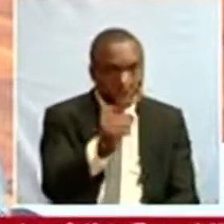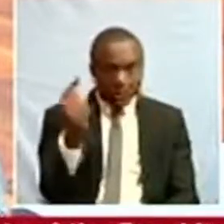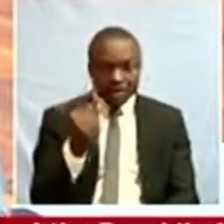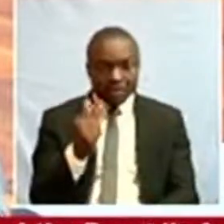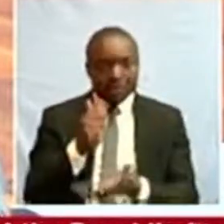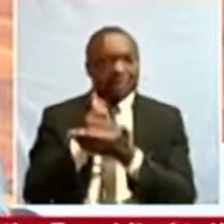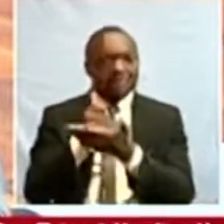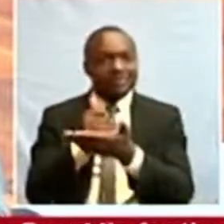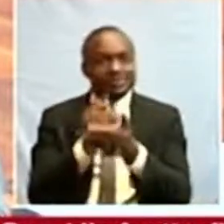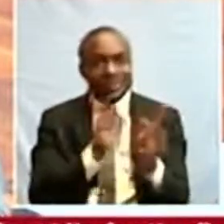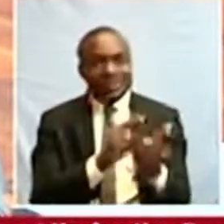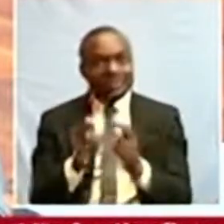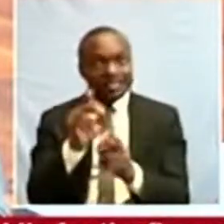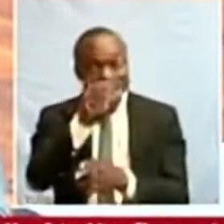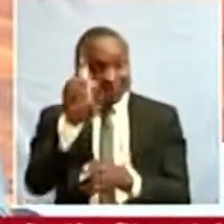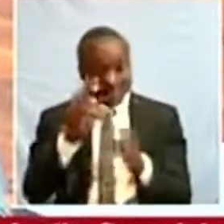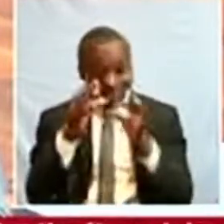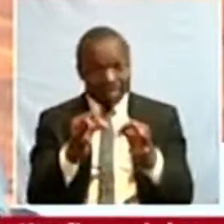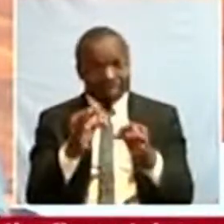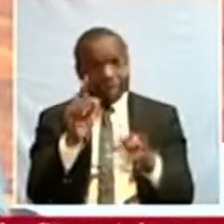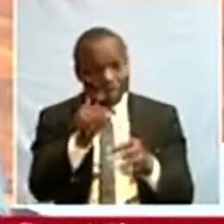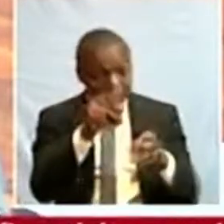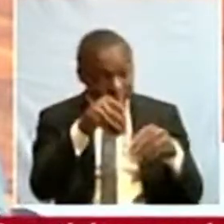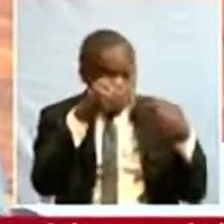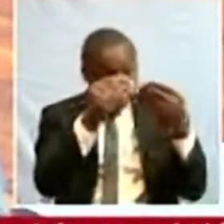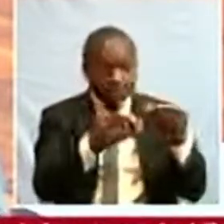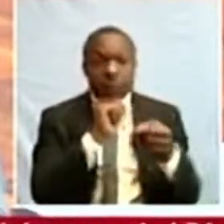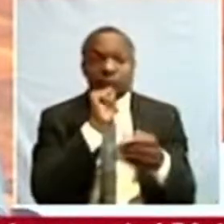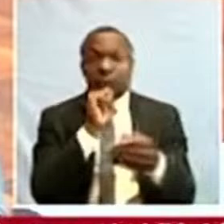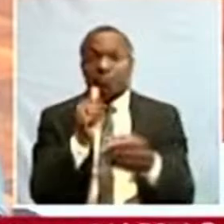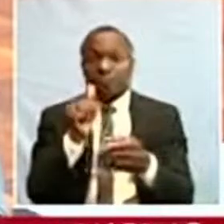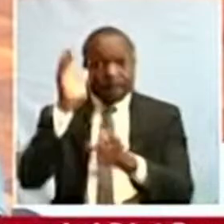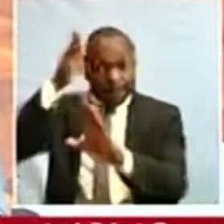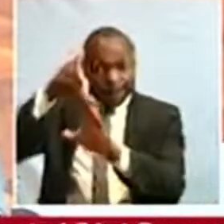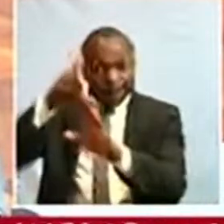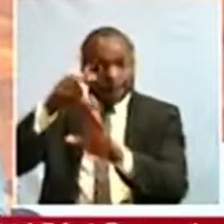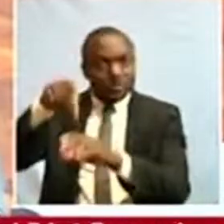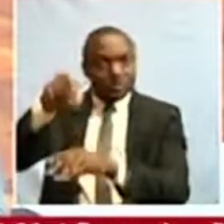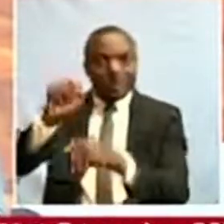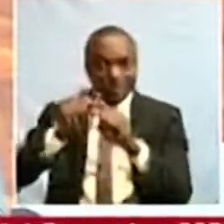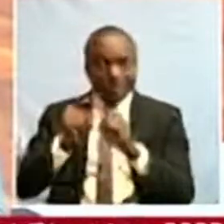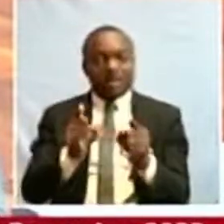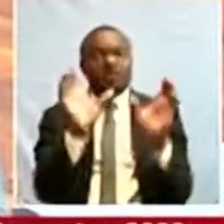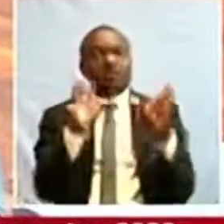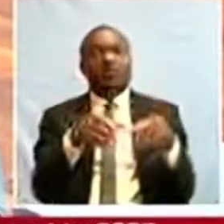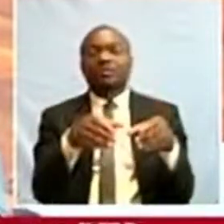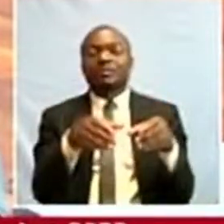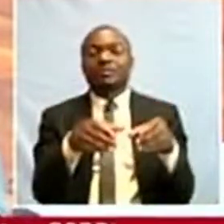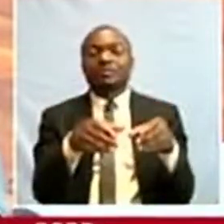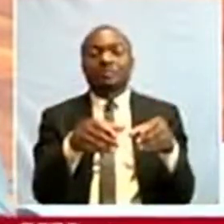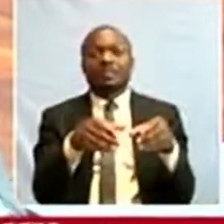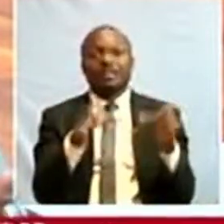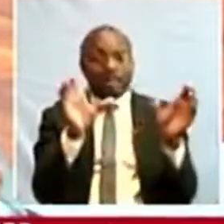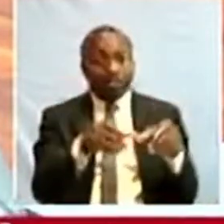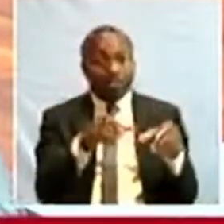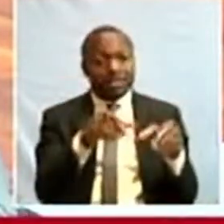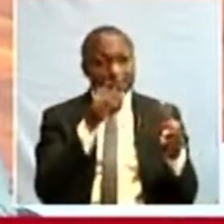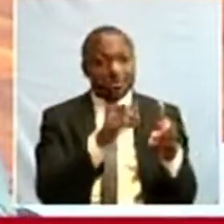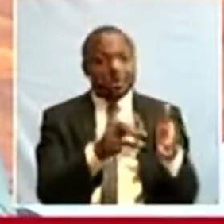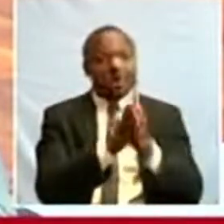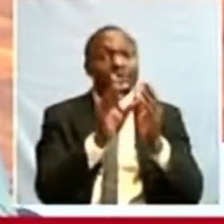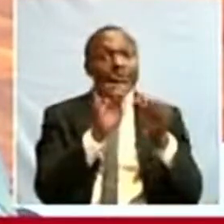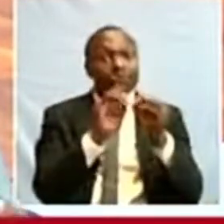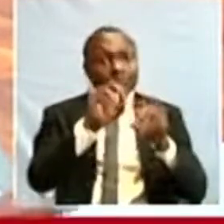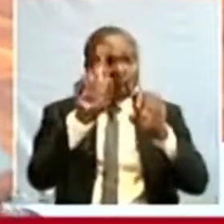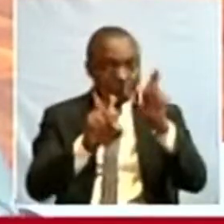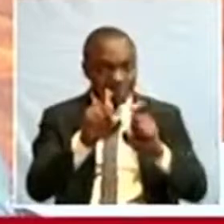her answer the question. So when you are submitting, it's not to us, to the committee. Then the committee will ask you further questions on what you've